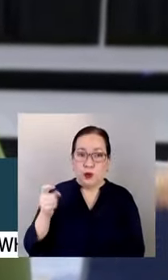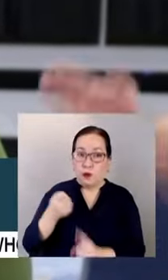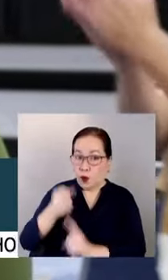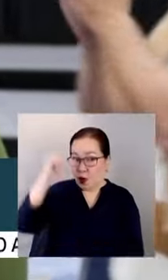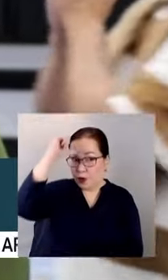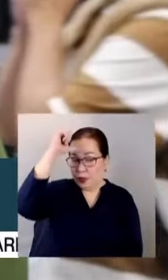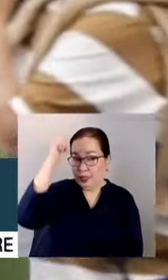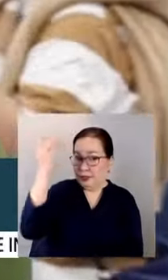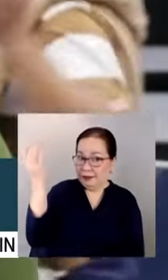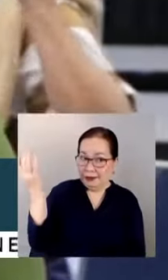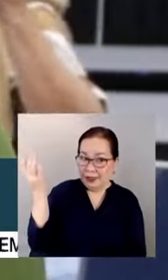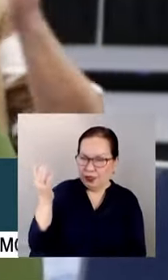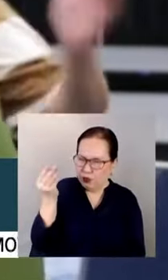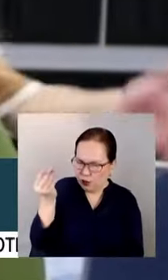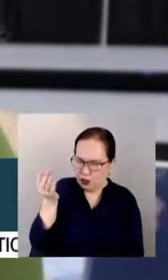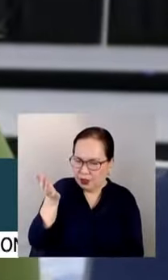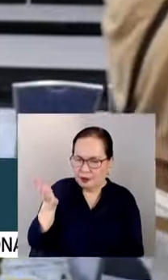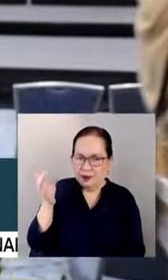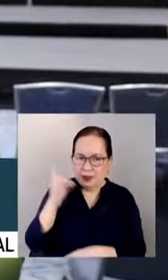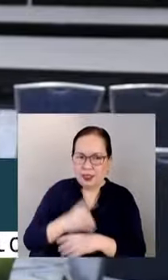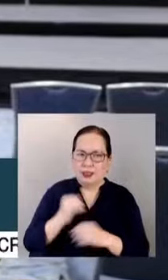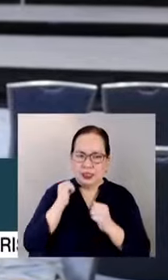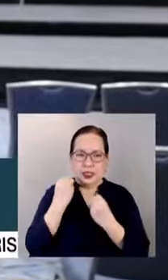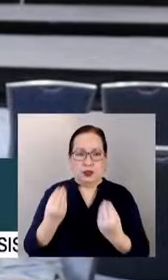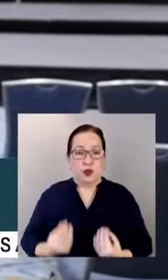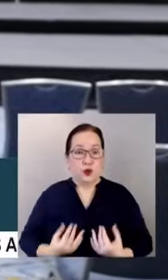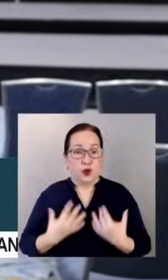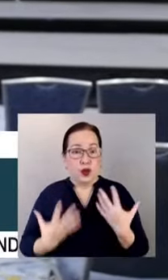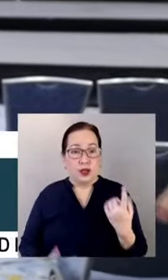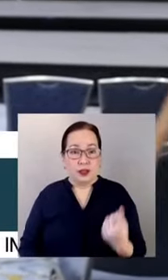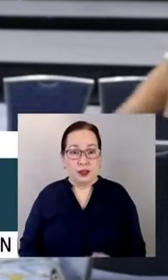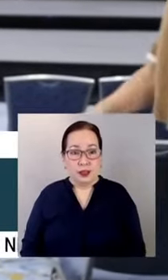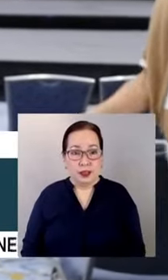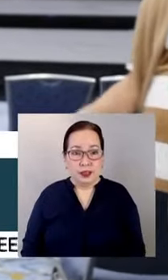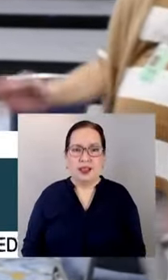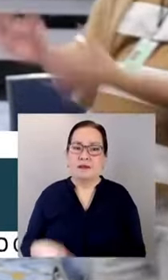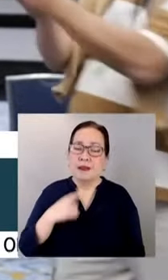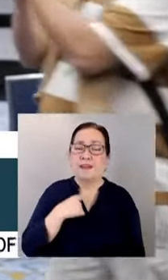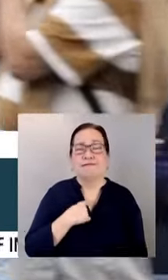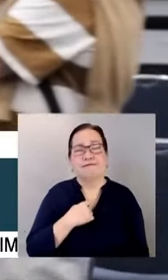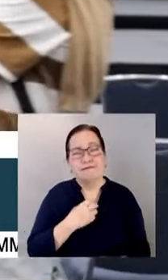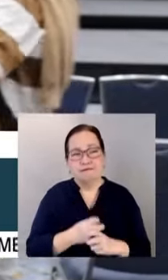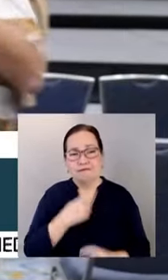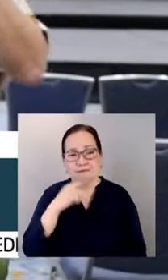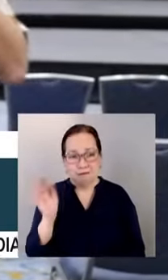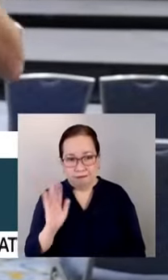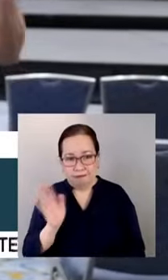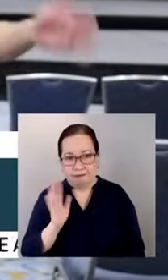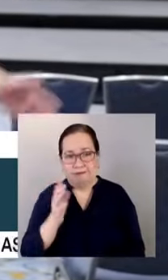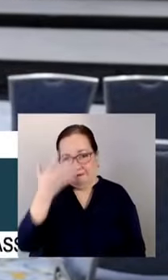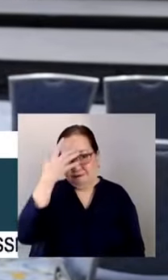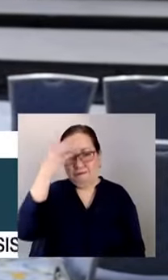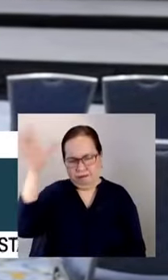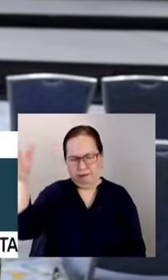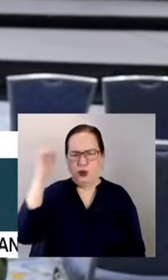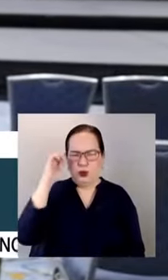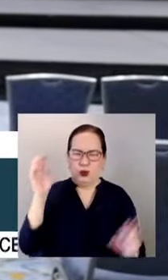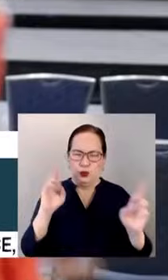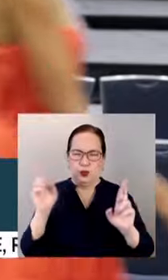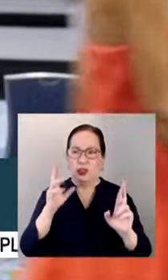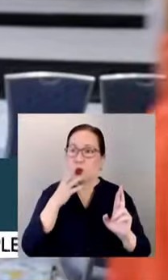Sandhu, continues to inspire. I don't want to really say goodbye, but I know it's that time that the next girl needs to be crowned.